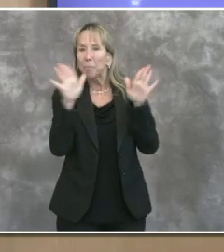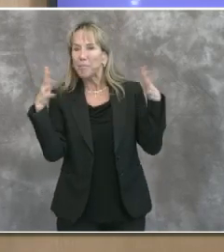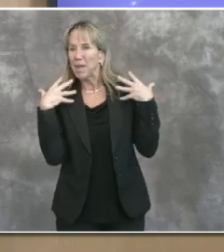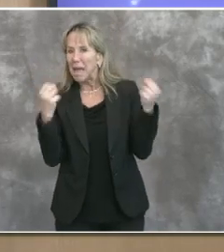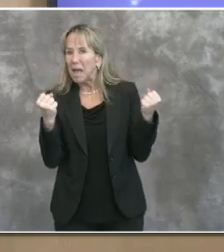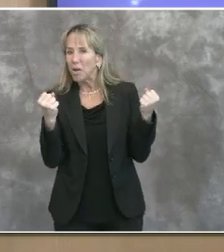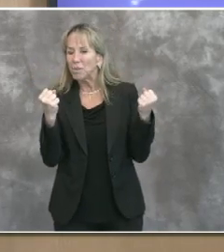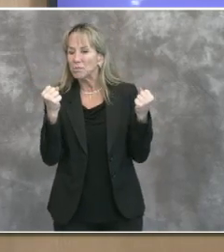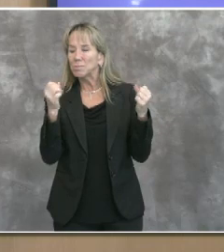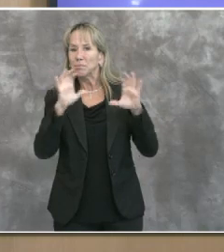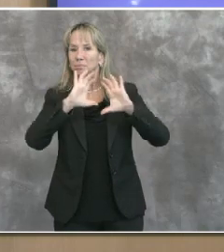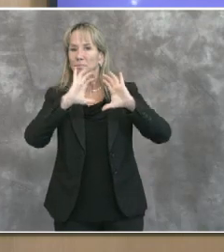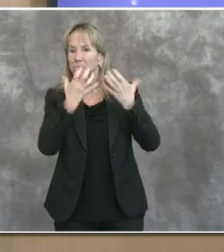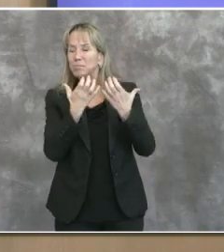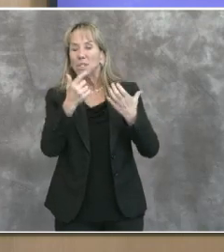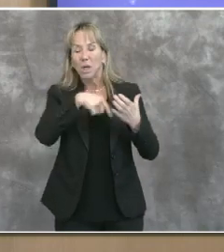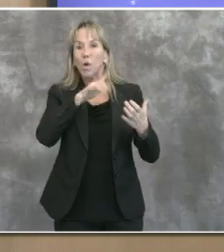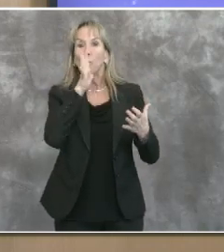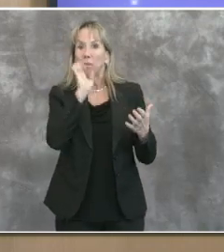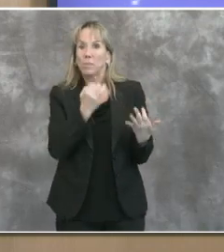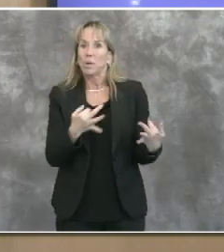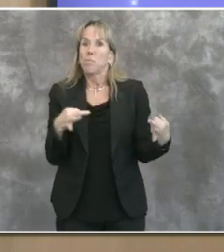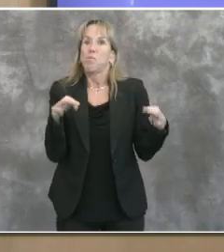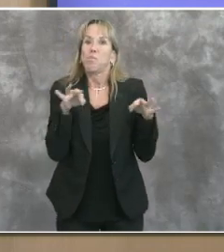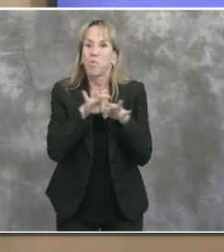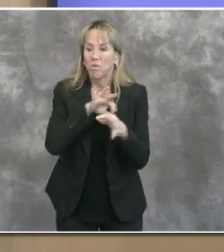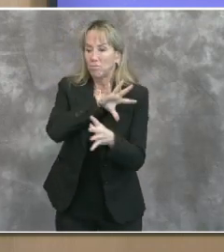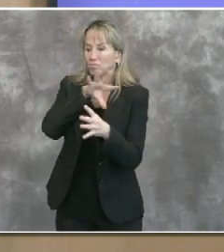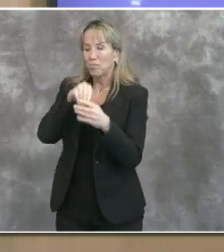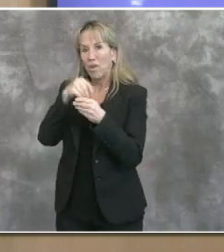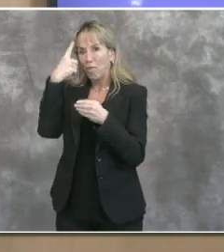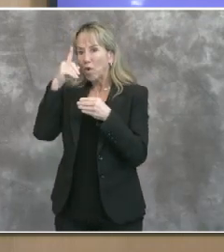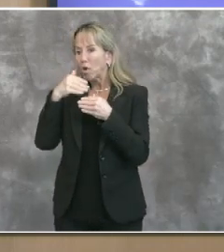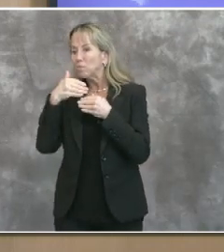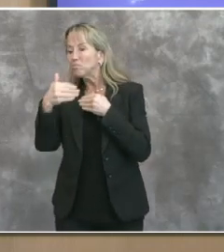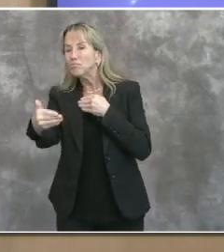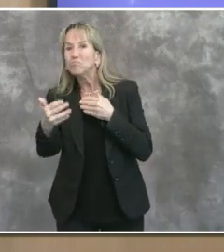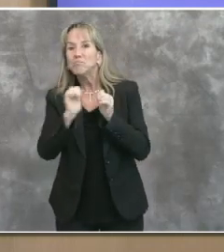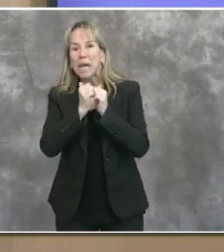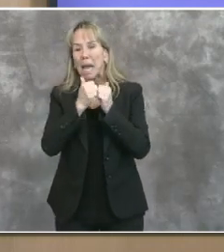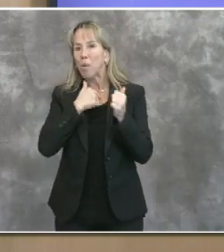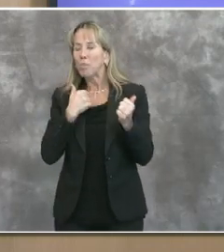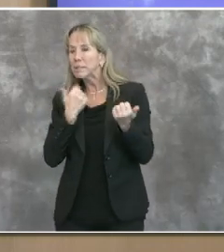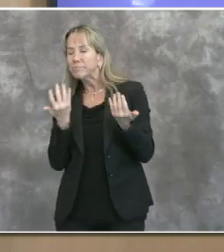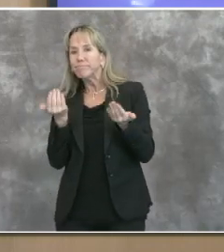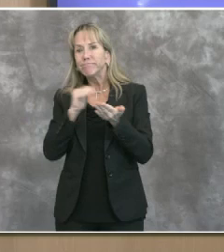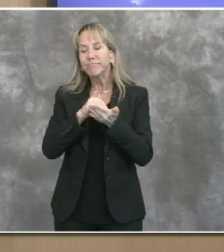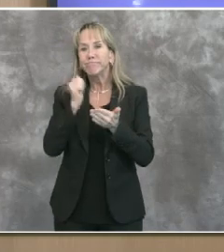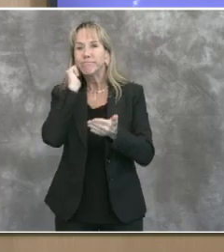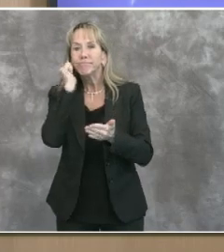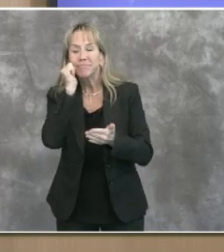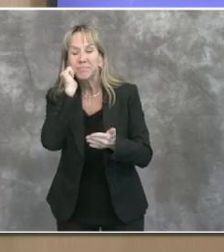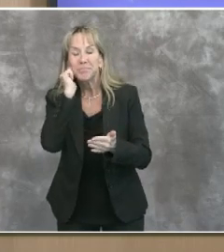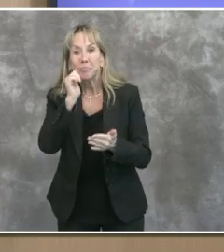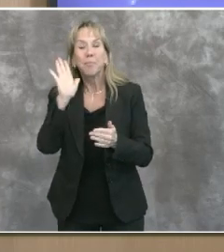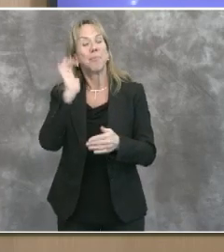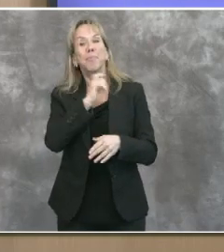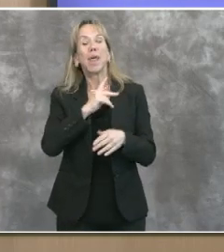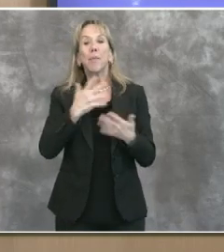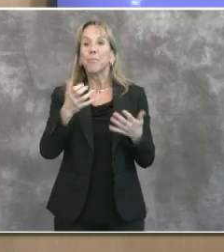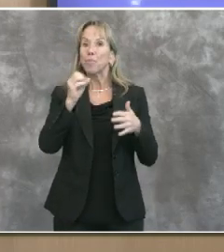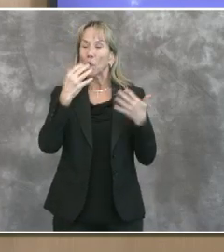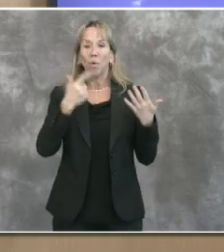will play in preparing for these future efforts. Our county government is prepared to do our part in addressing this